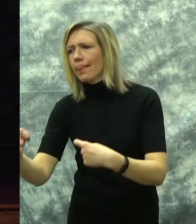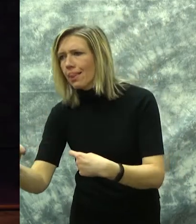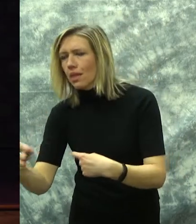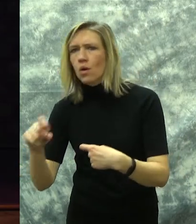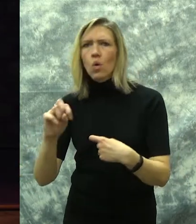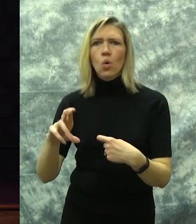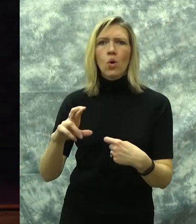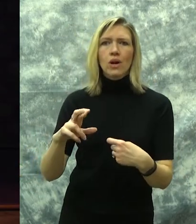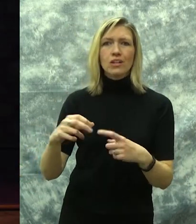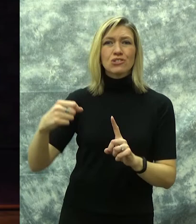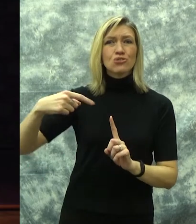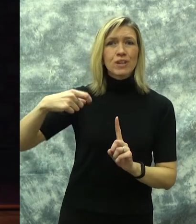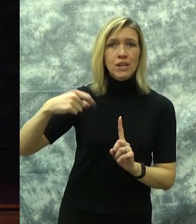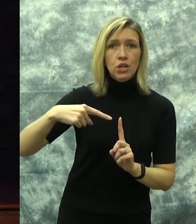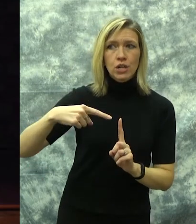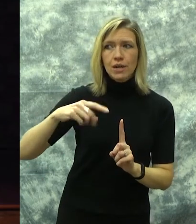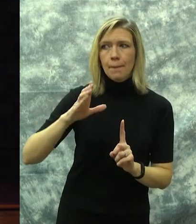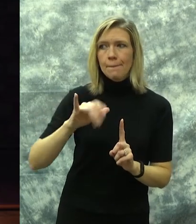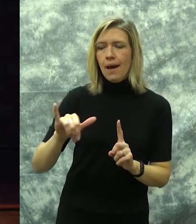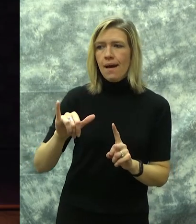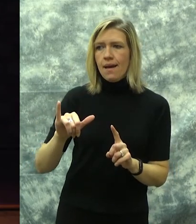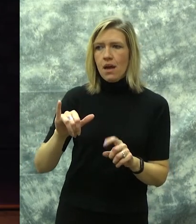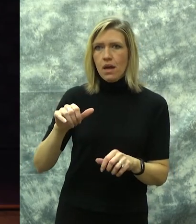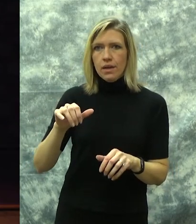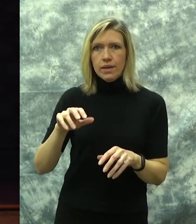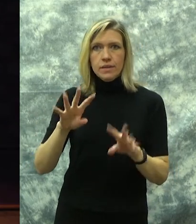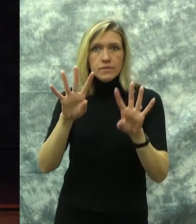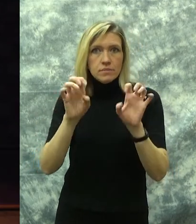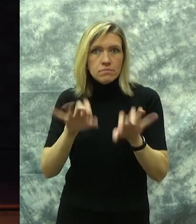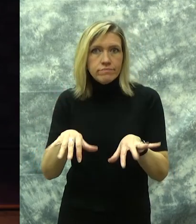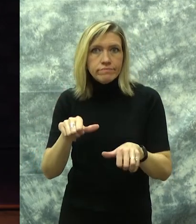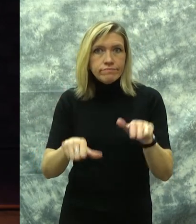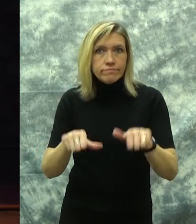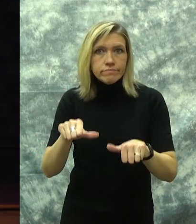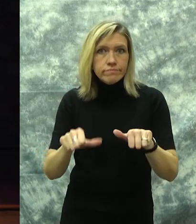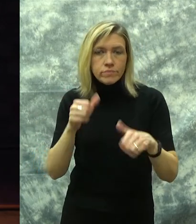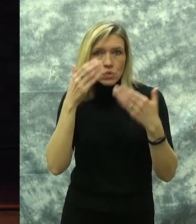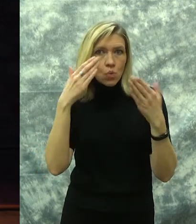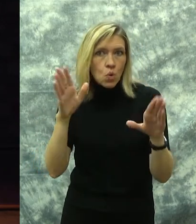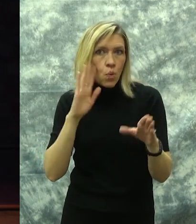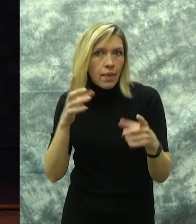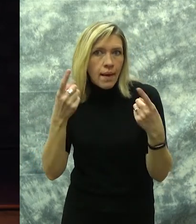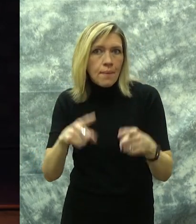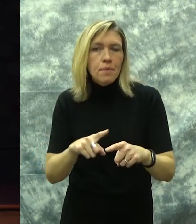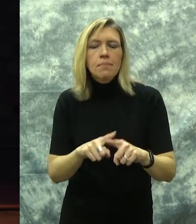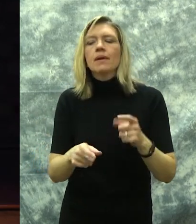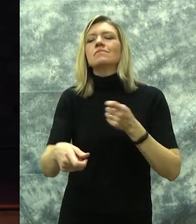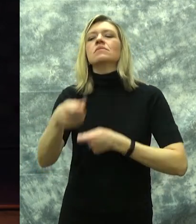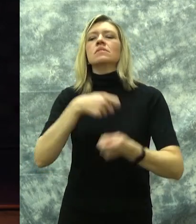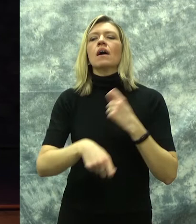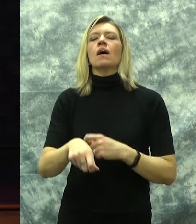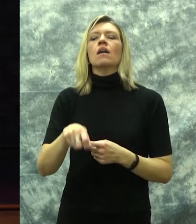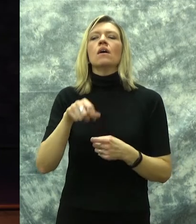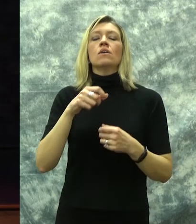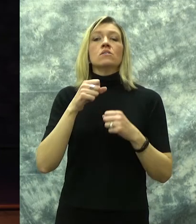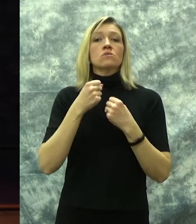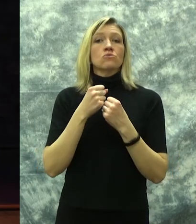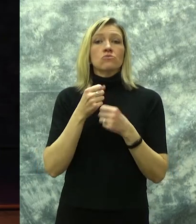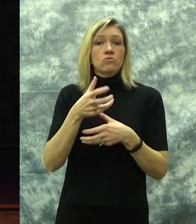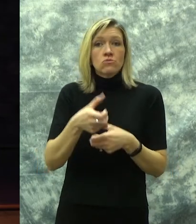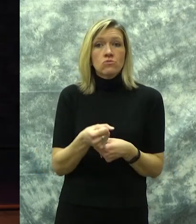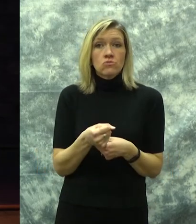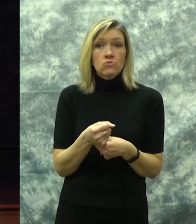the potentialities of uncertainty, but rather the truest security for me is to know that